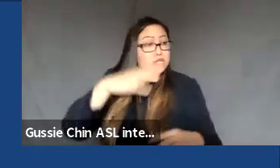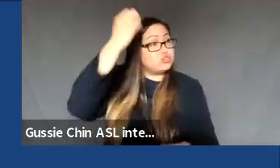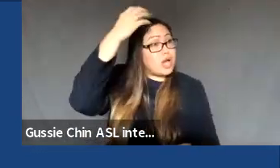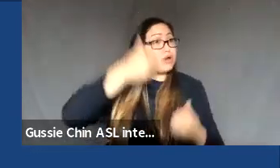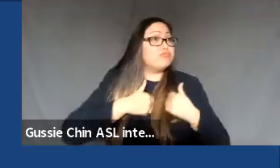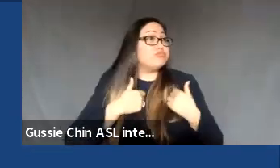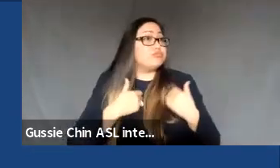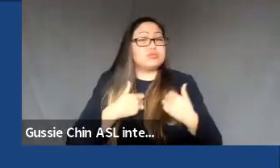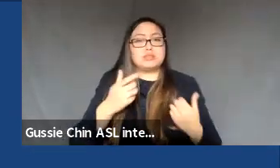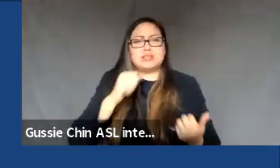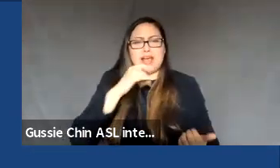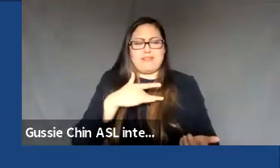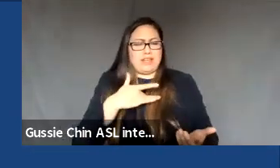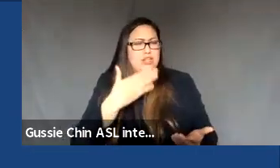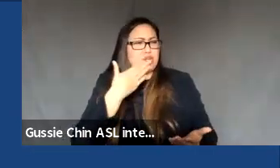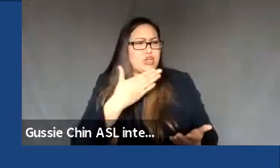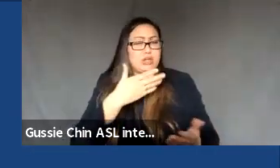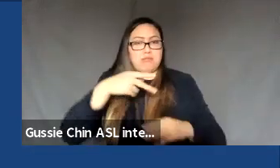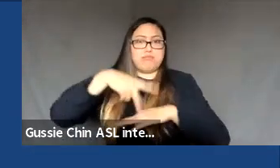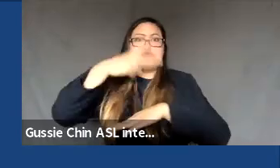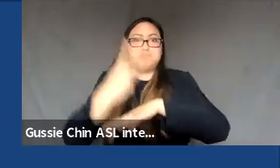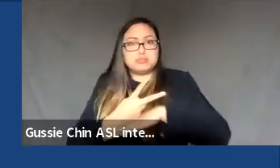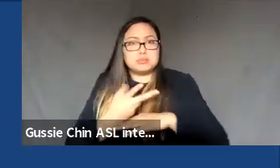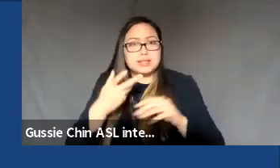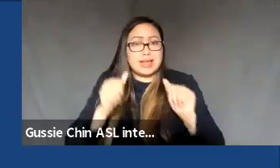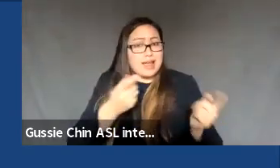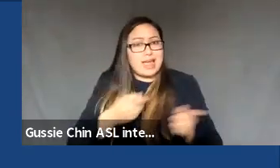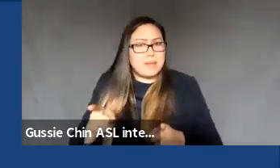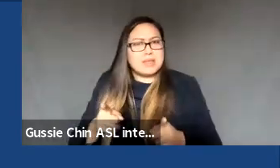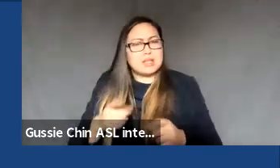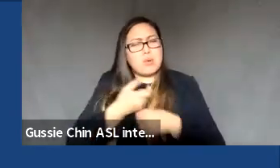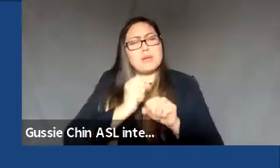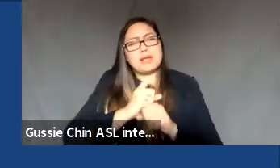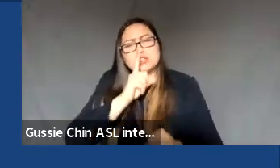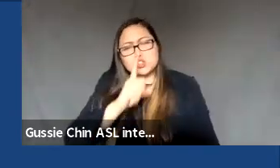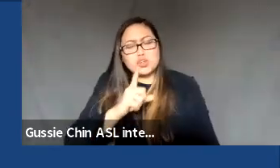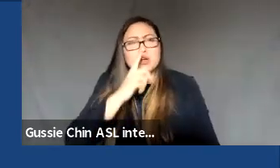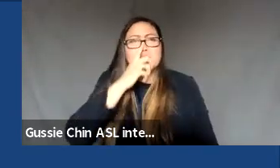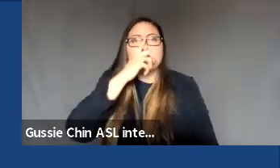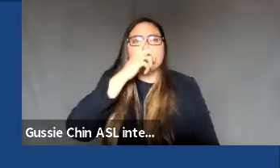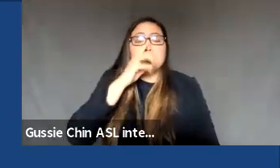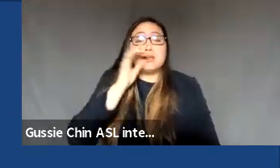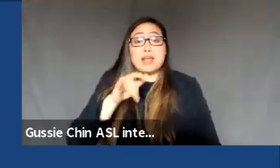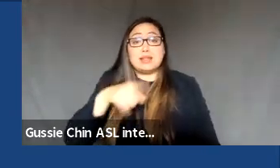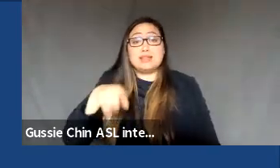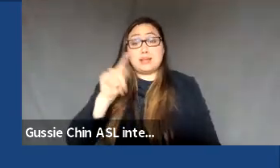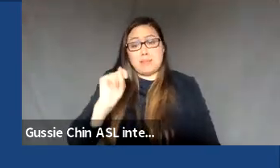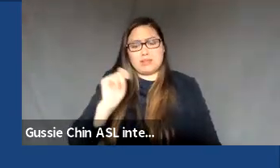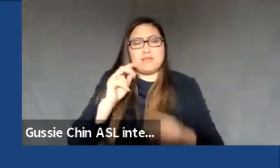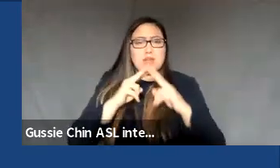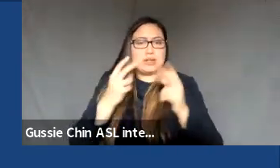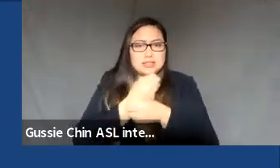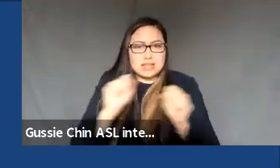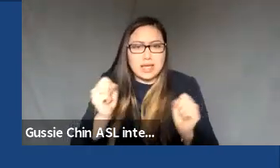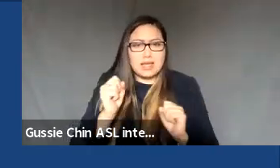you're not feeling so well and you're in there and falls occur. So Exactly. we want to make sure that these are very safe and usable and